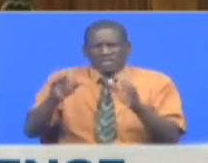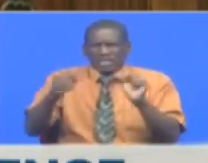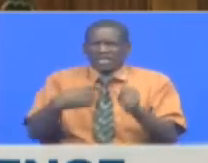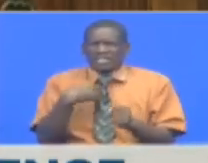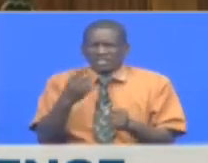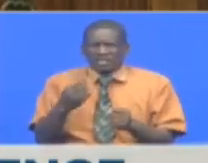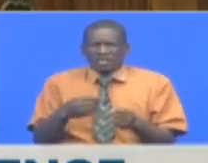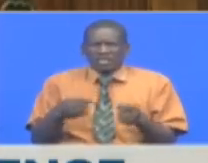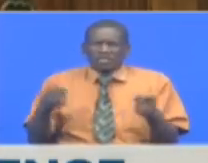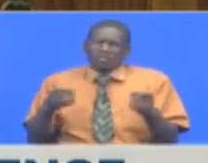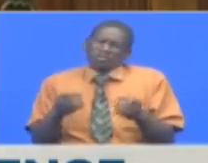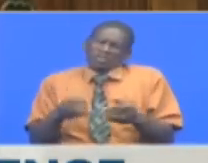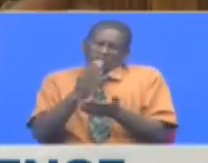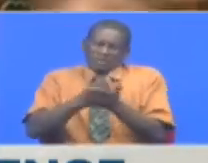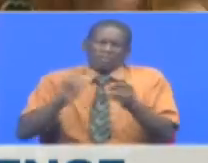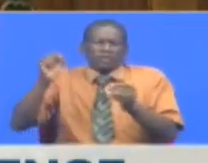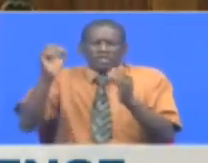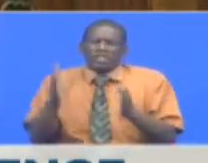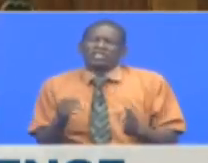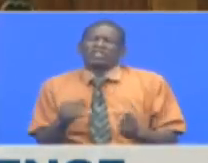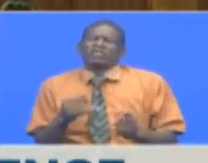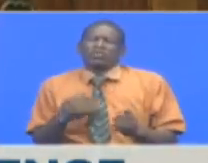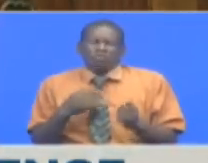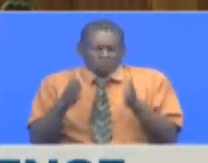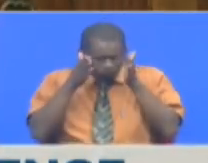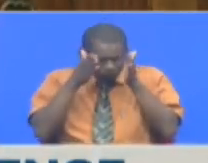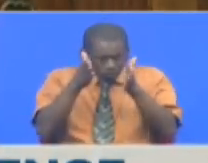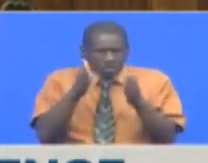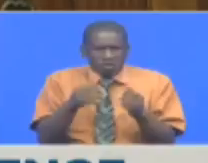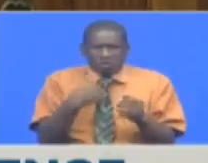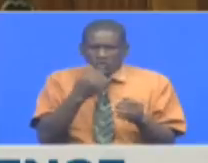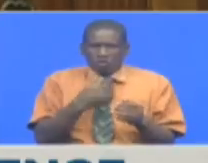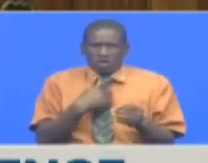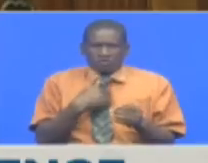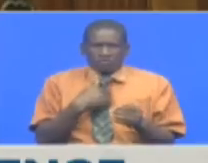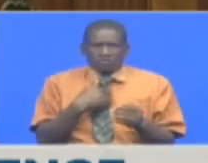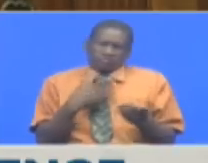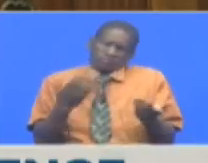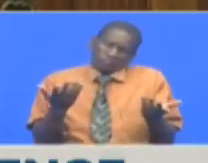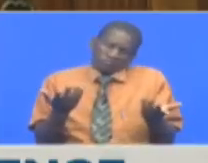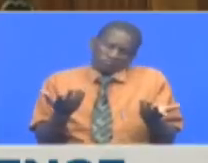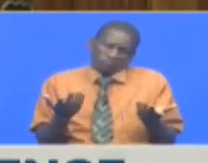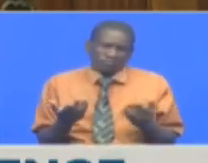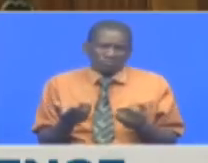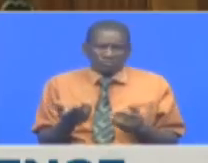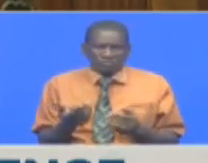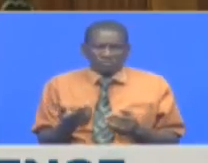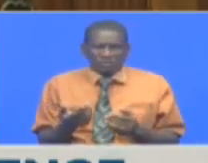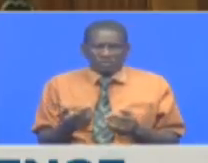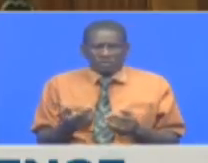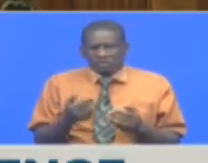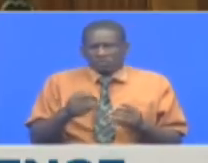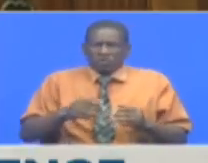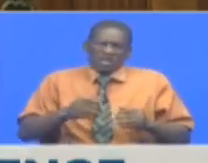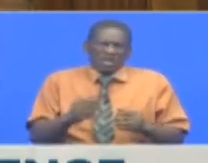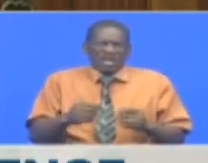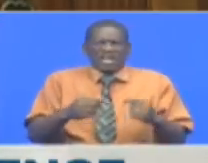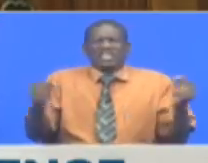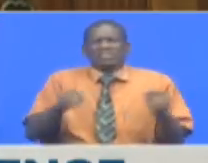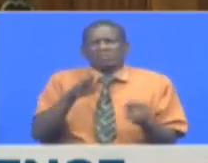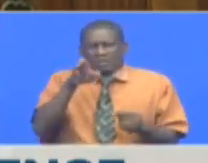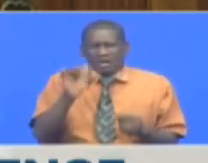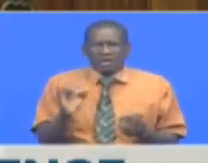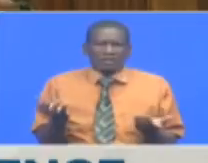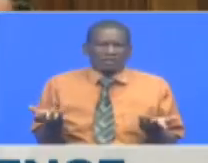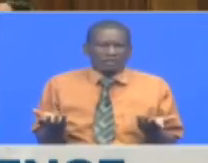short-term political gains, who have deviated from why we wanted the BBI to it being